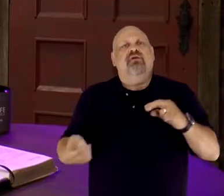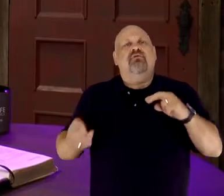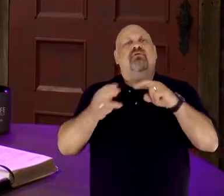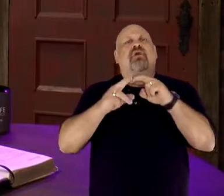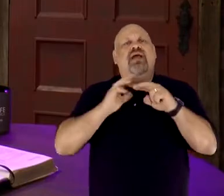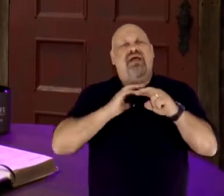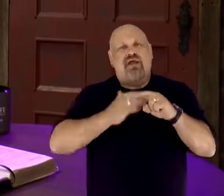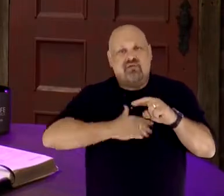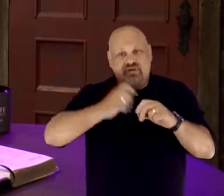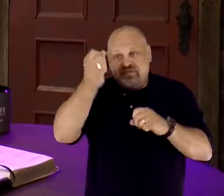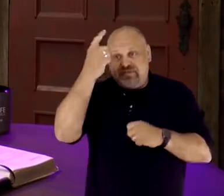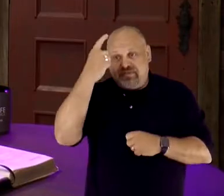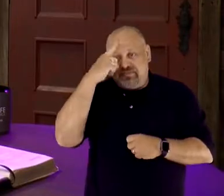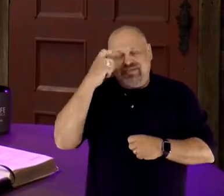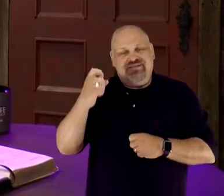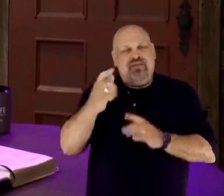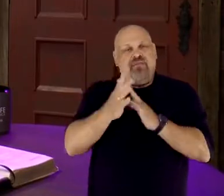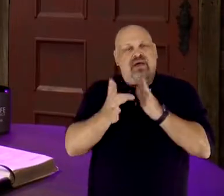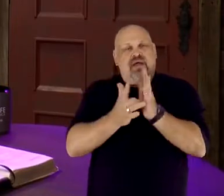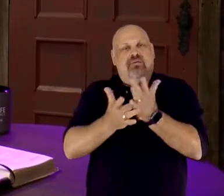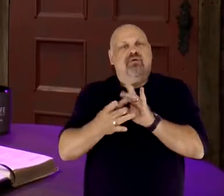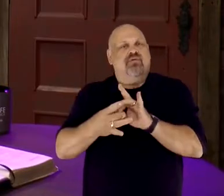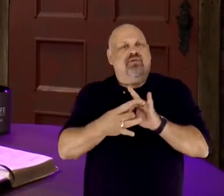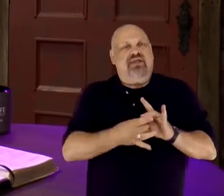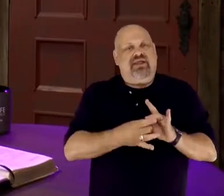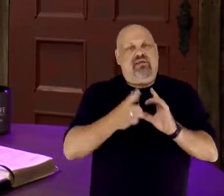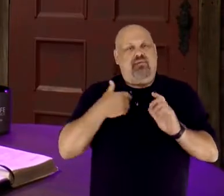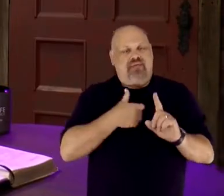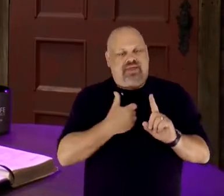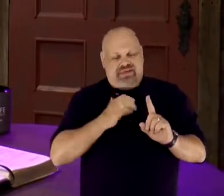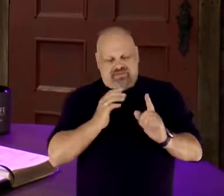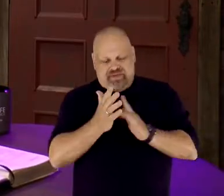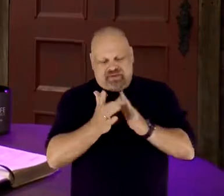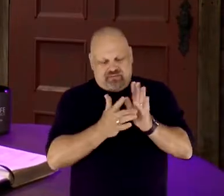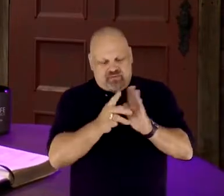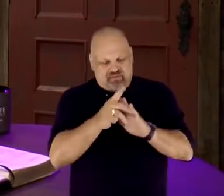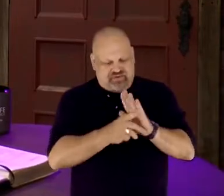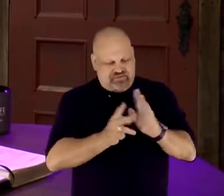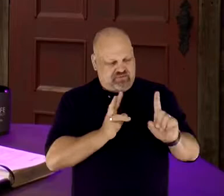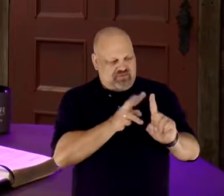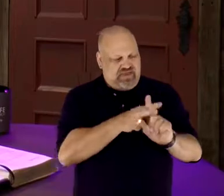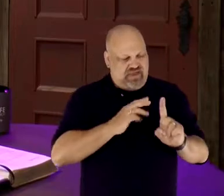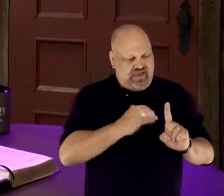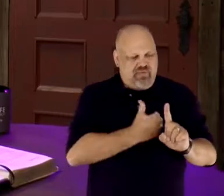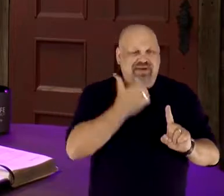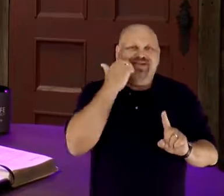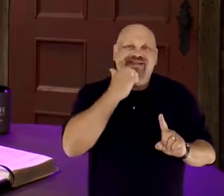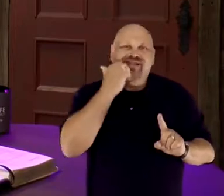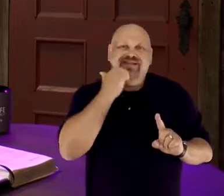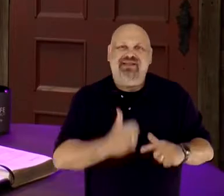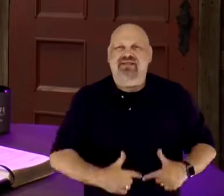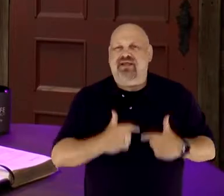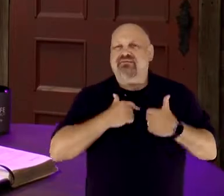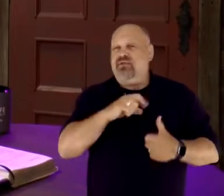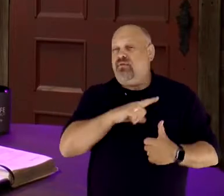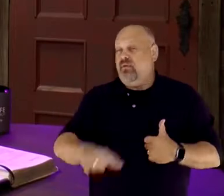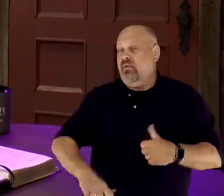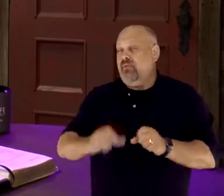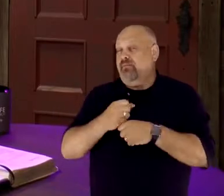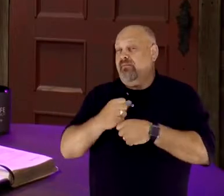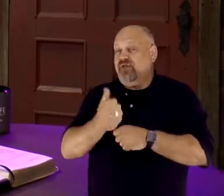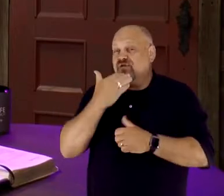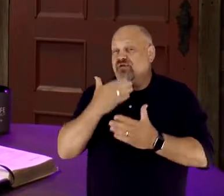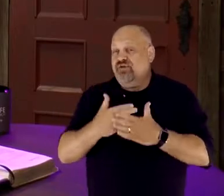relevant. And when we apply biblical principles to our daily lives, the Lord produces good